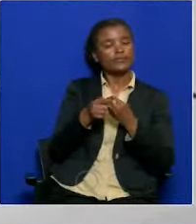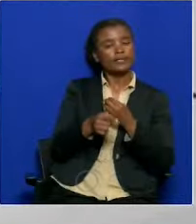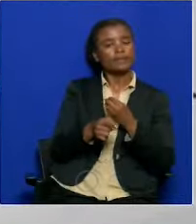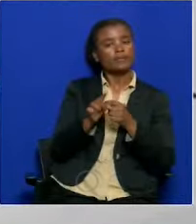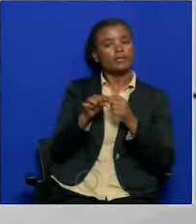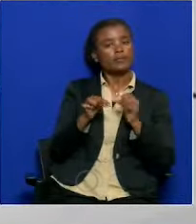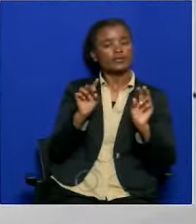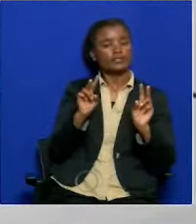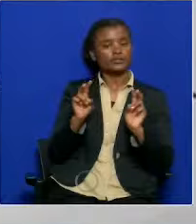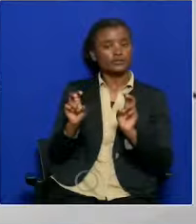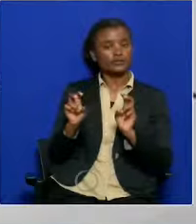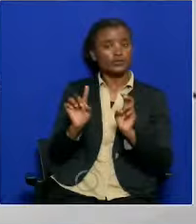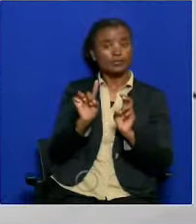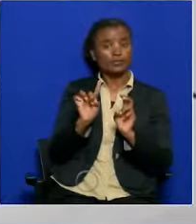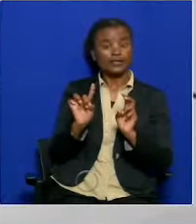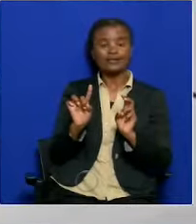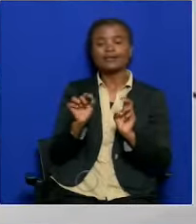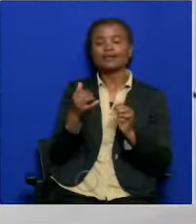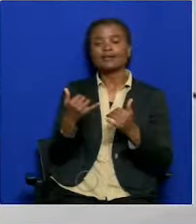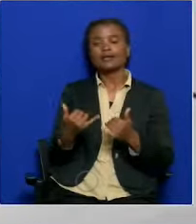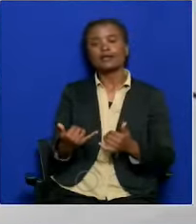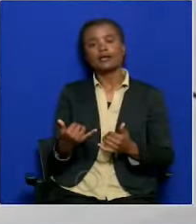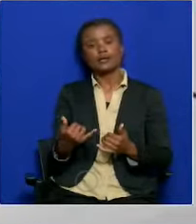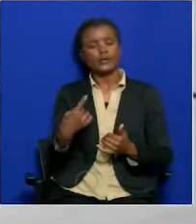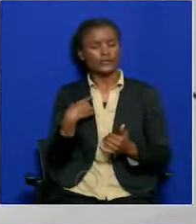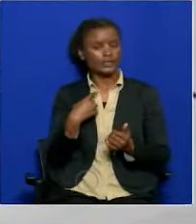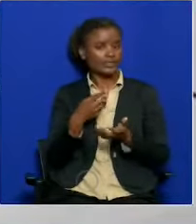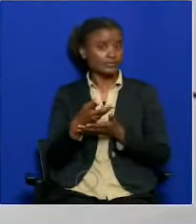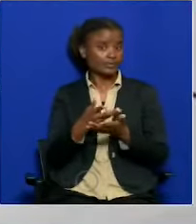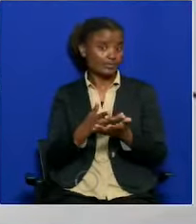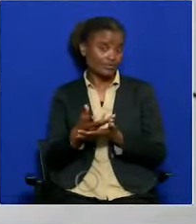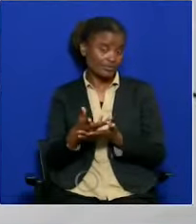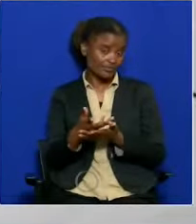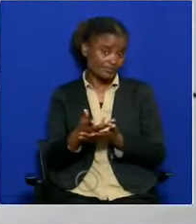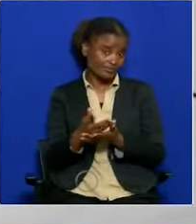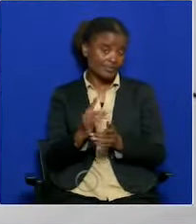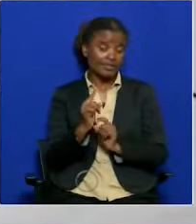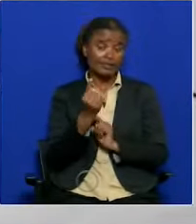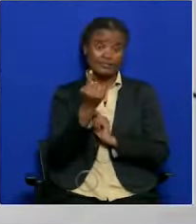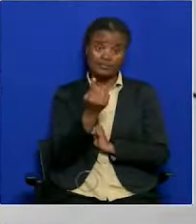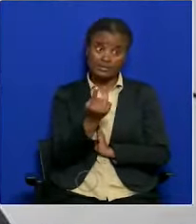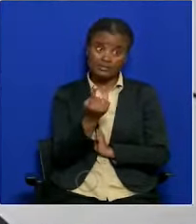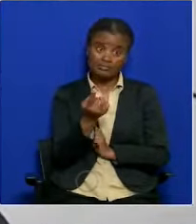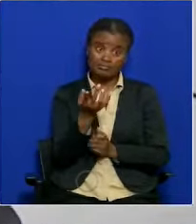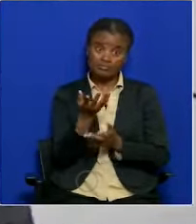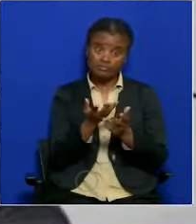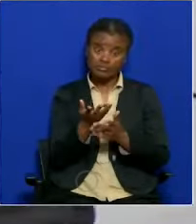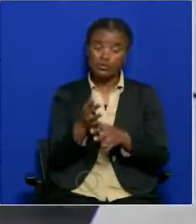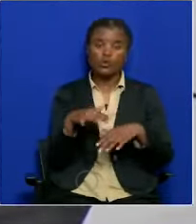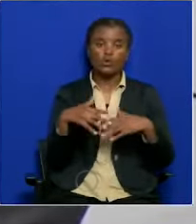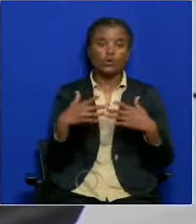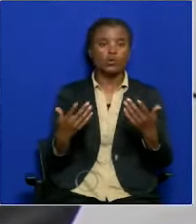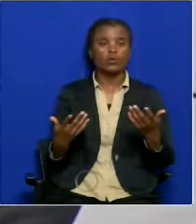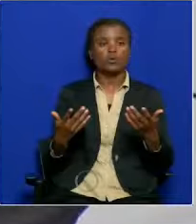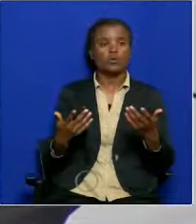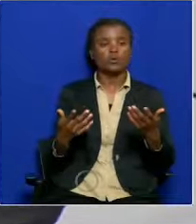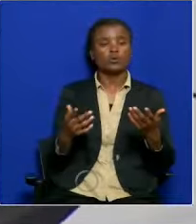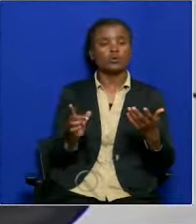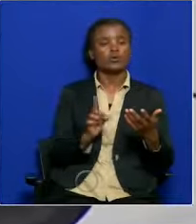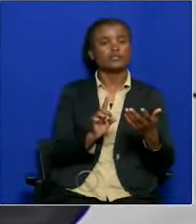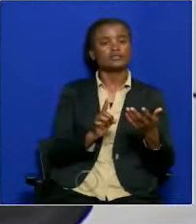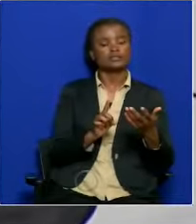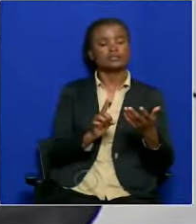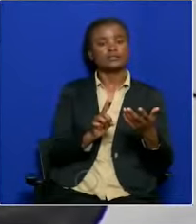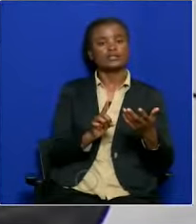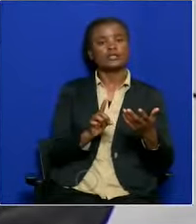is, did I speak to him face to face or according to this? But as they are coming thick